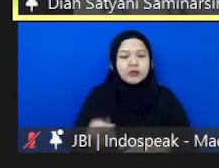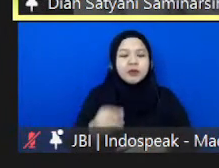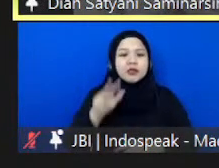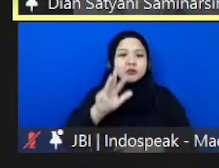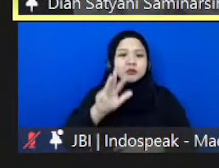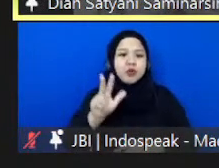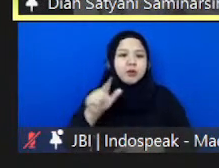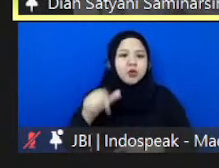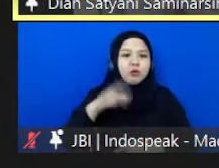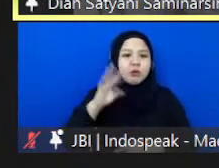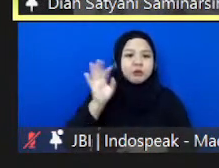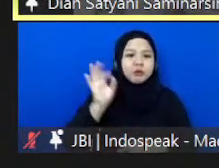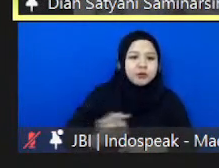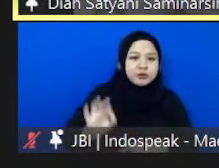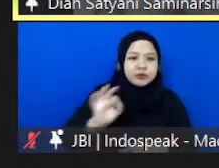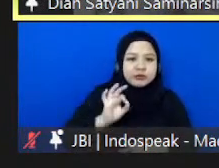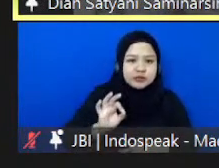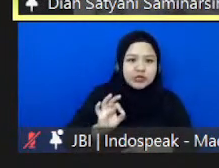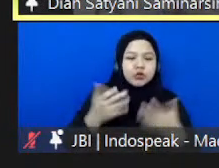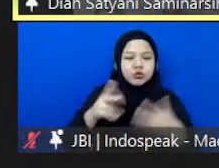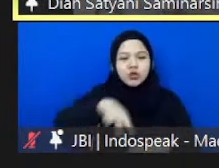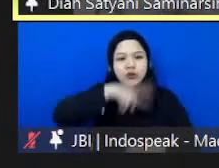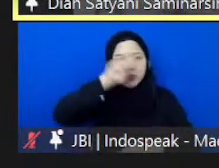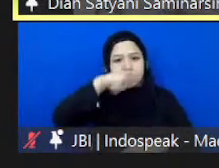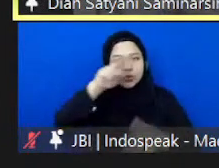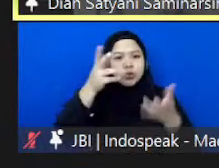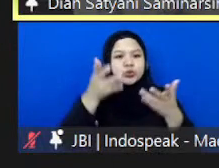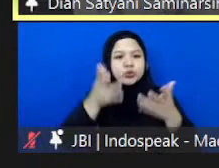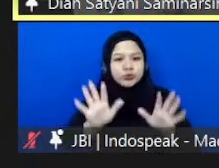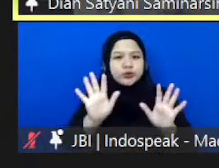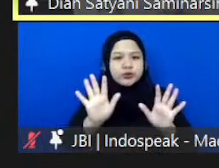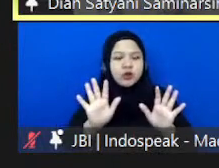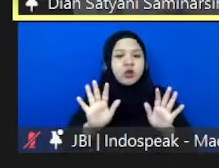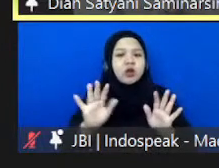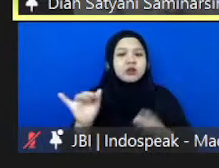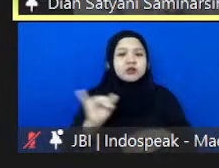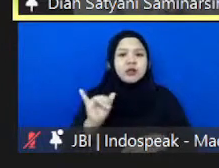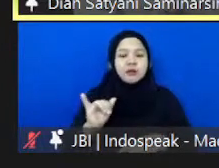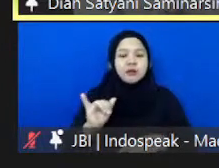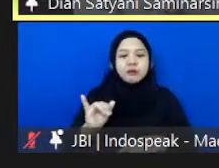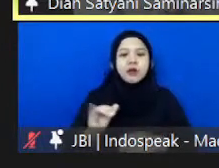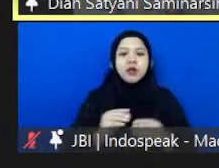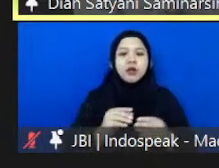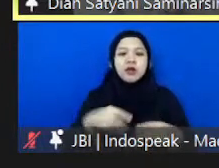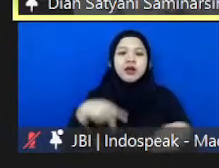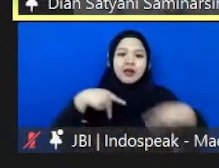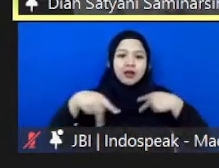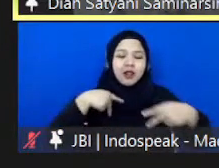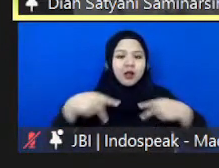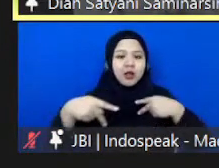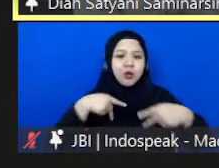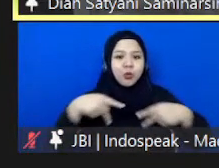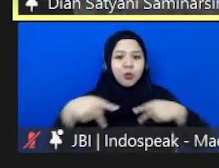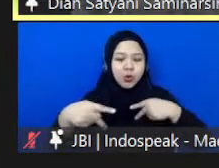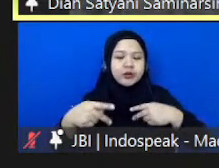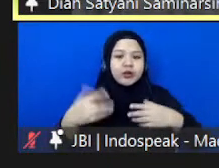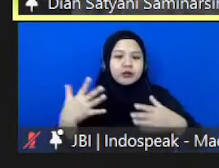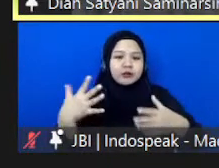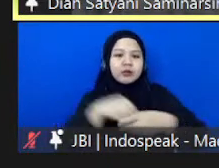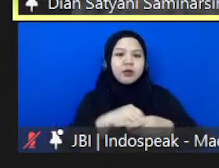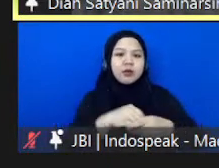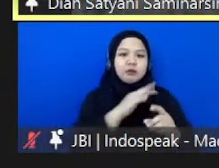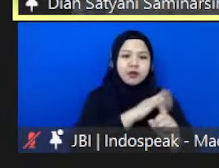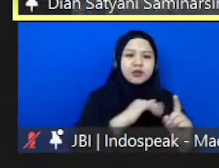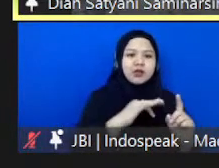98.46% is being monitored by the health cadres, the health volunteers who are involved in the